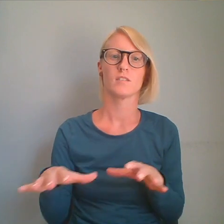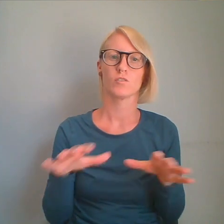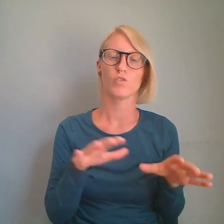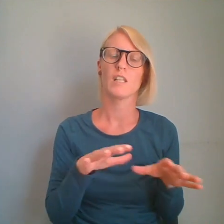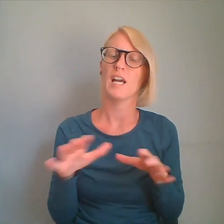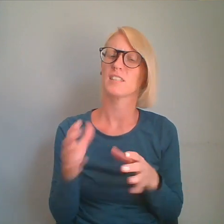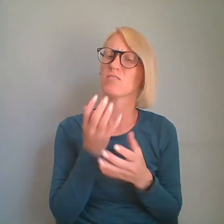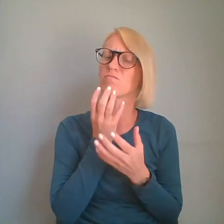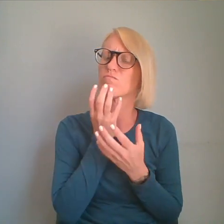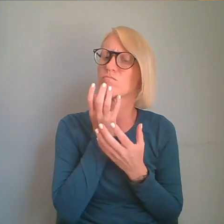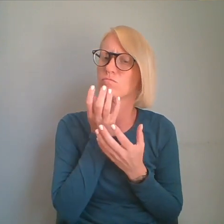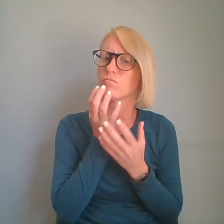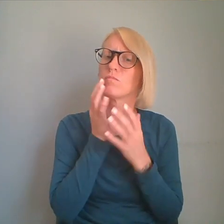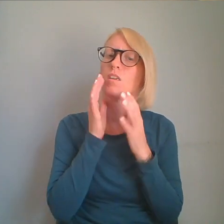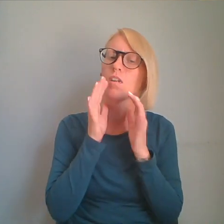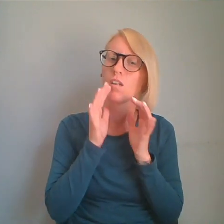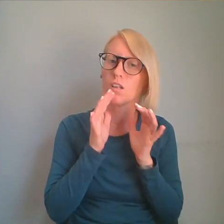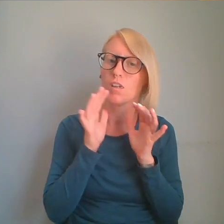Relax.